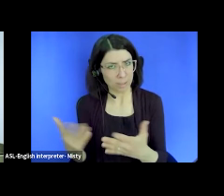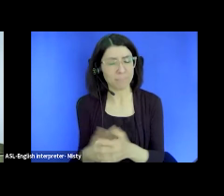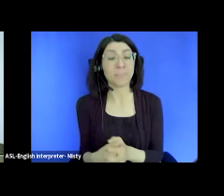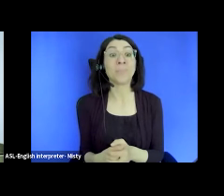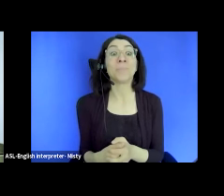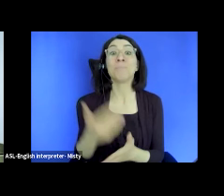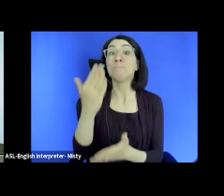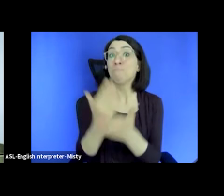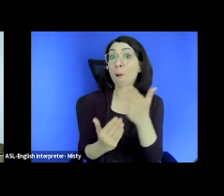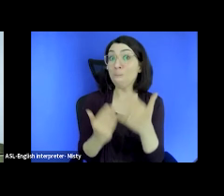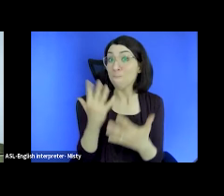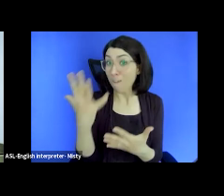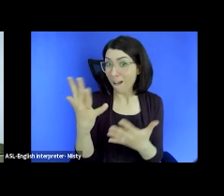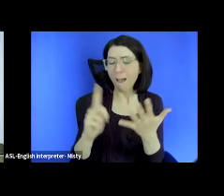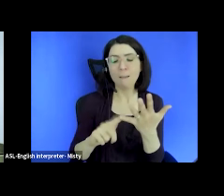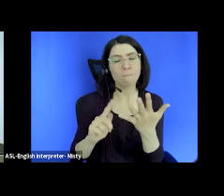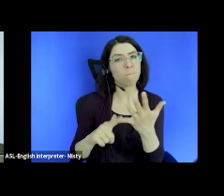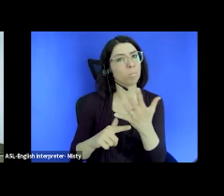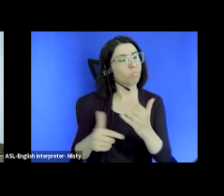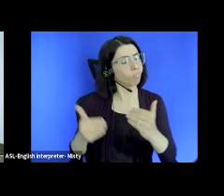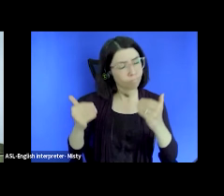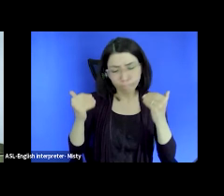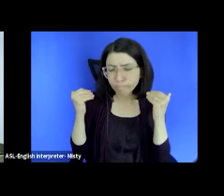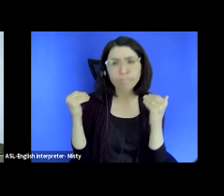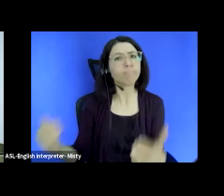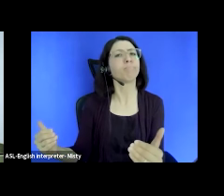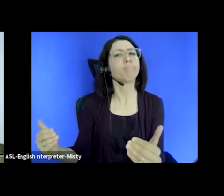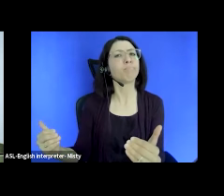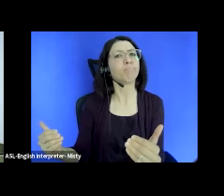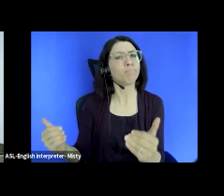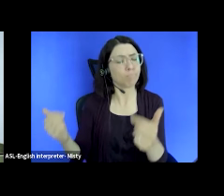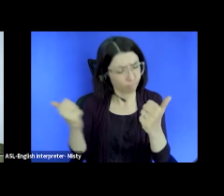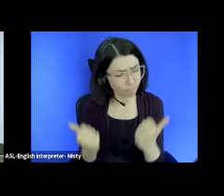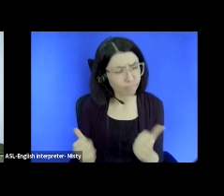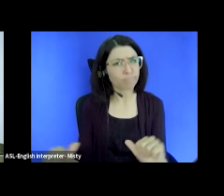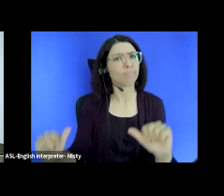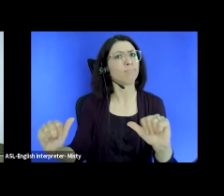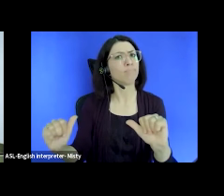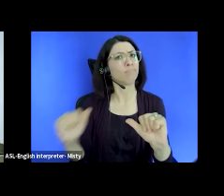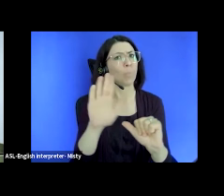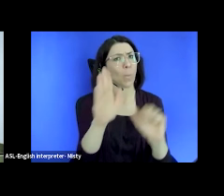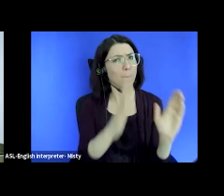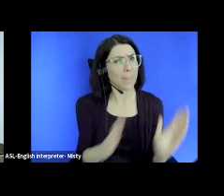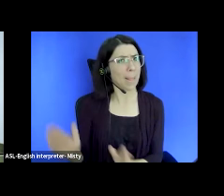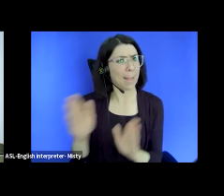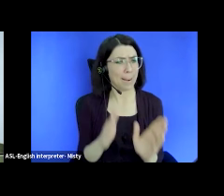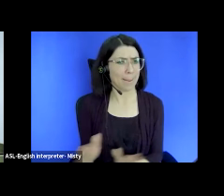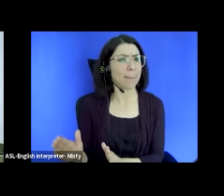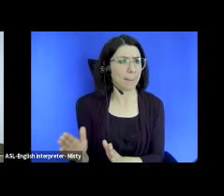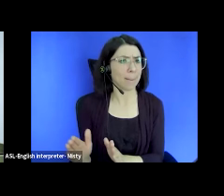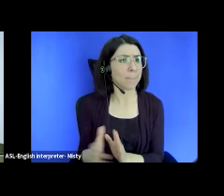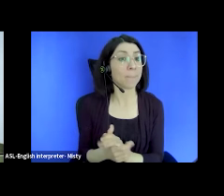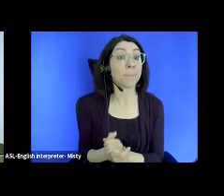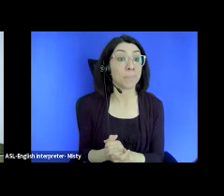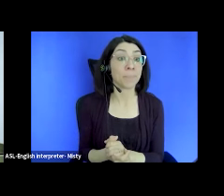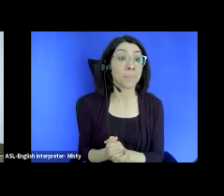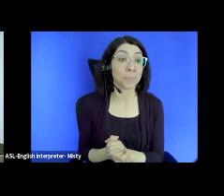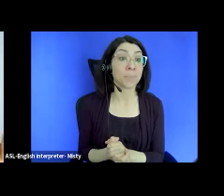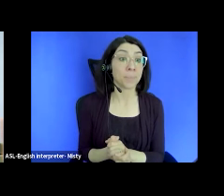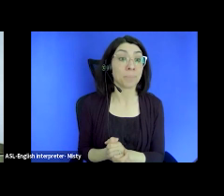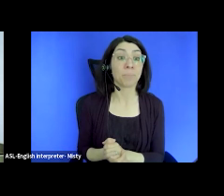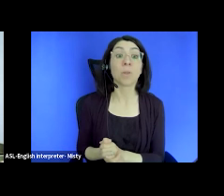it out. This is where we start to be a little bit brave, and this is where it can be really challenging before we start to evaluate our results. So what